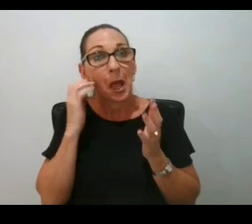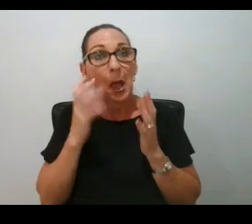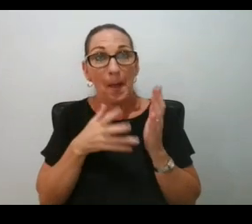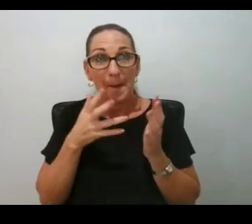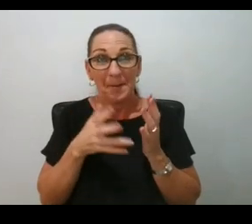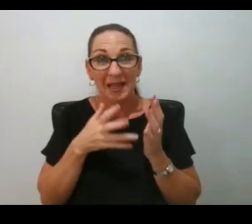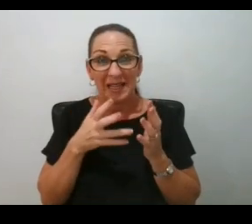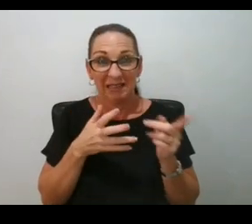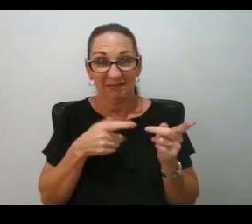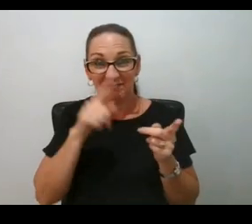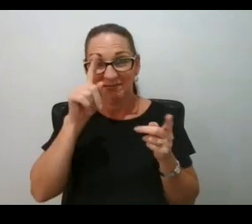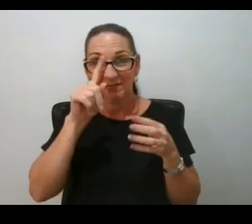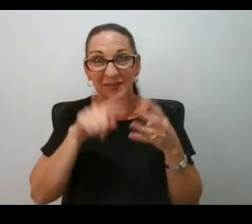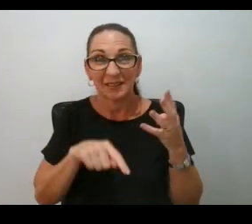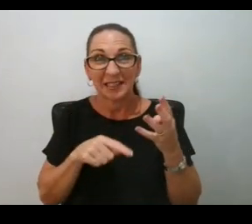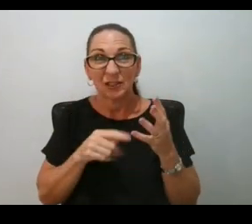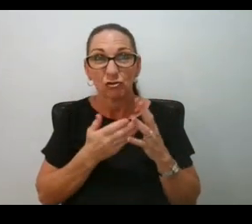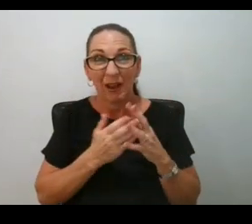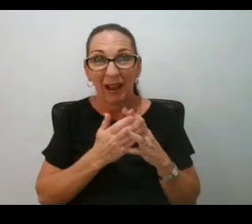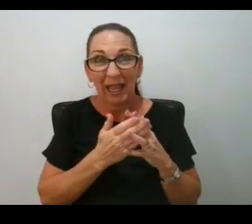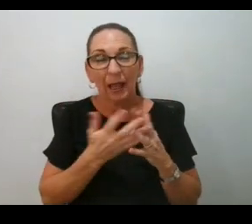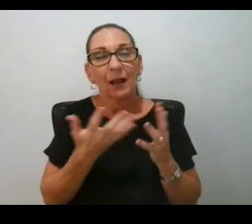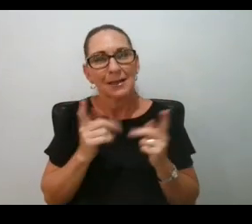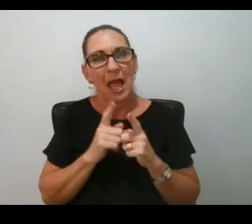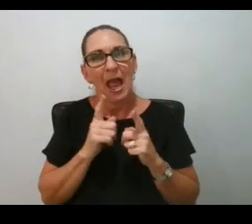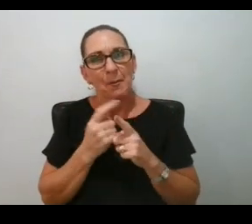this, they're struggling to pay that as well, I would have said.